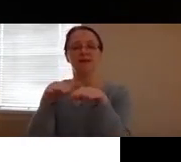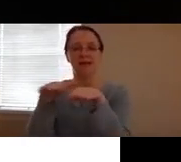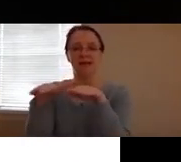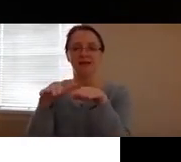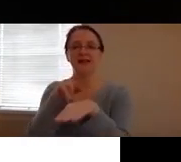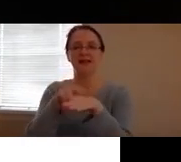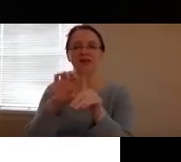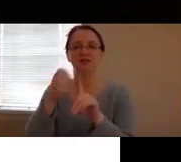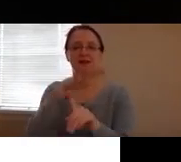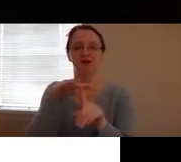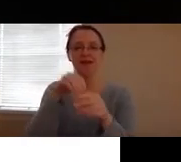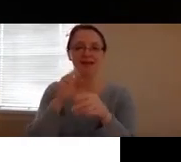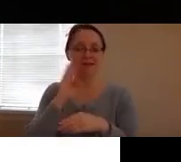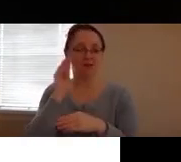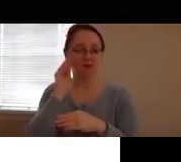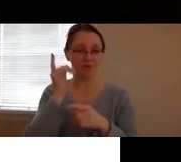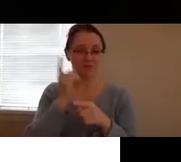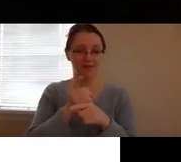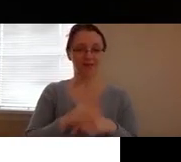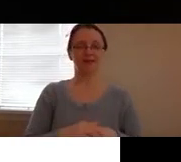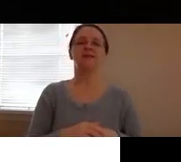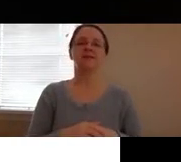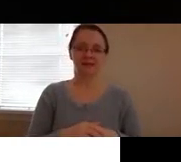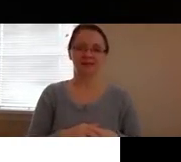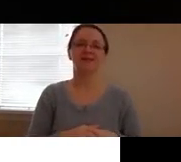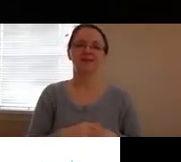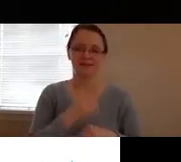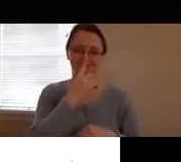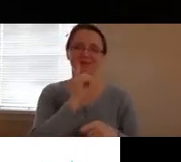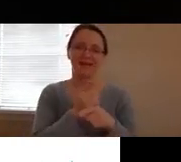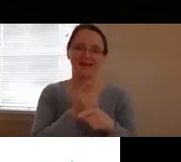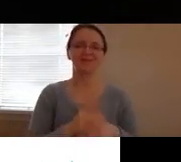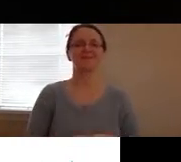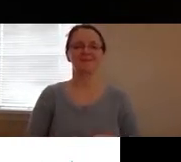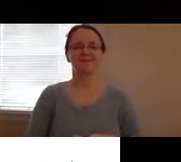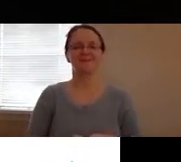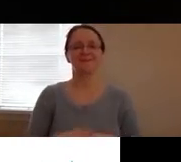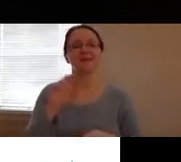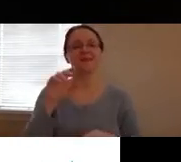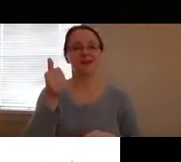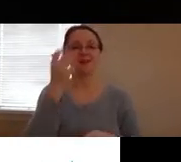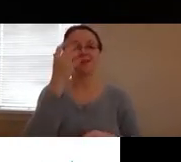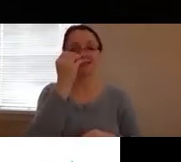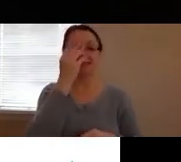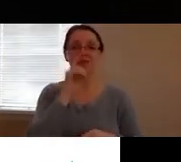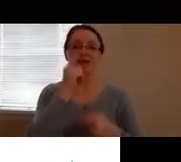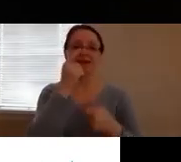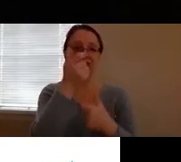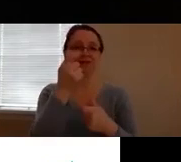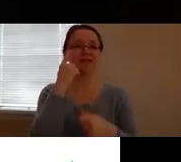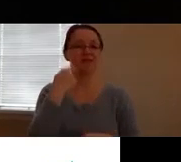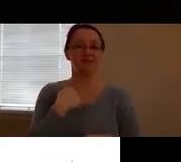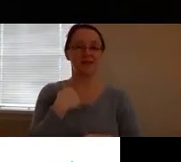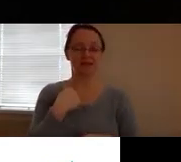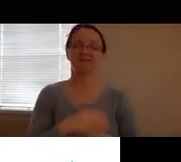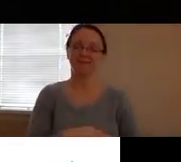environment in the home. Yes, exactly, right. So the other thing that is really interesting for me is